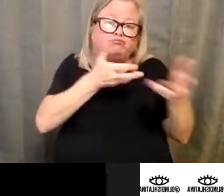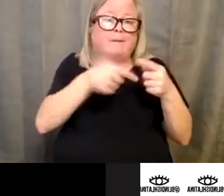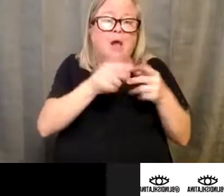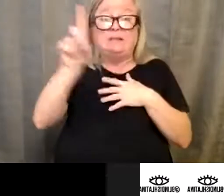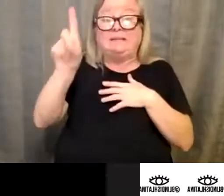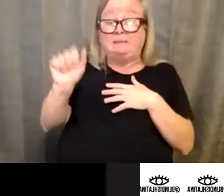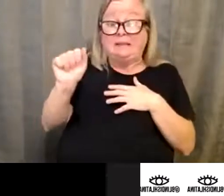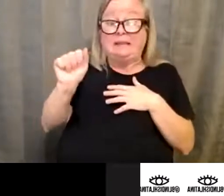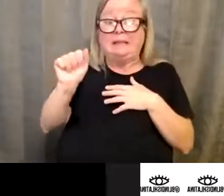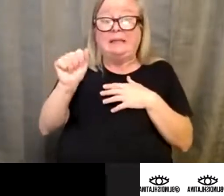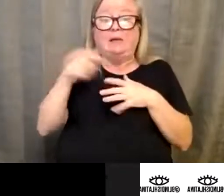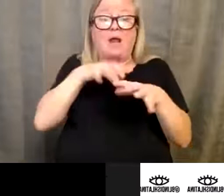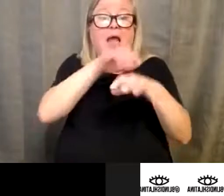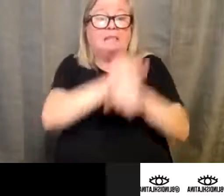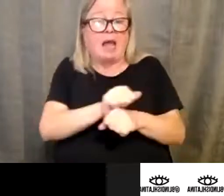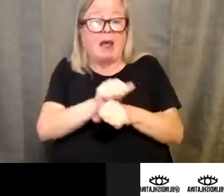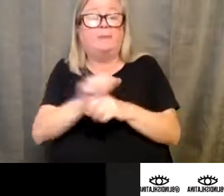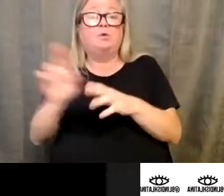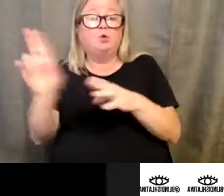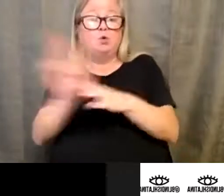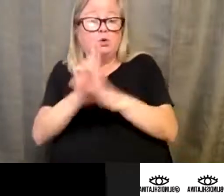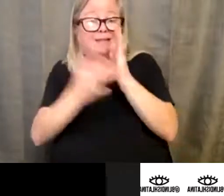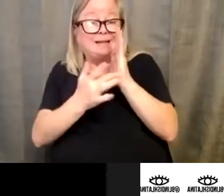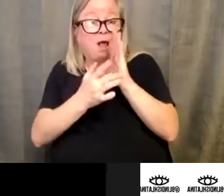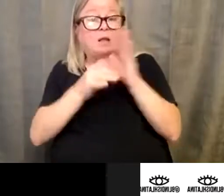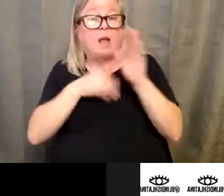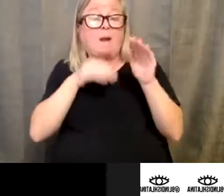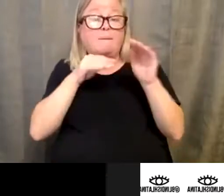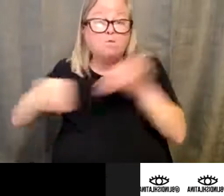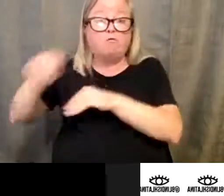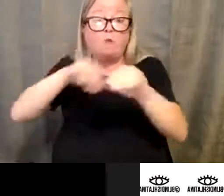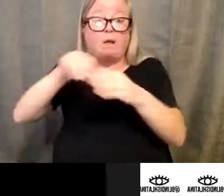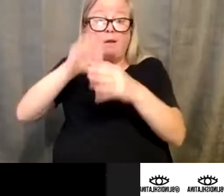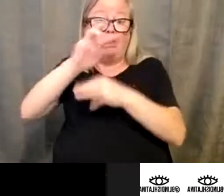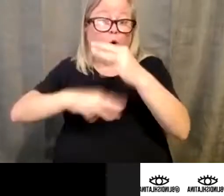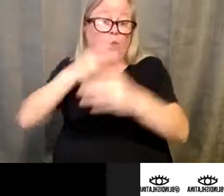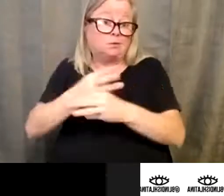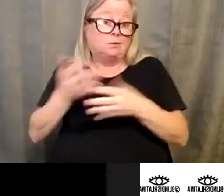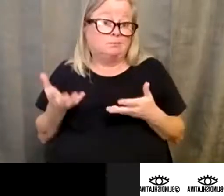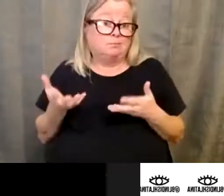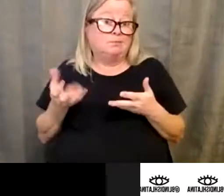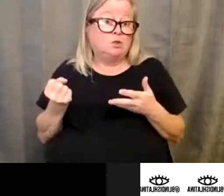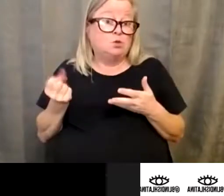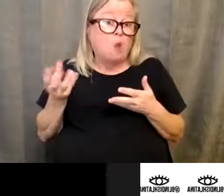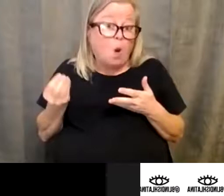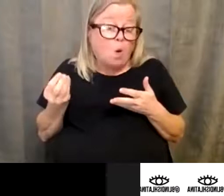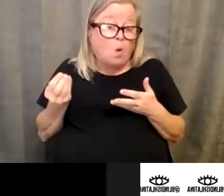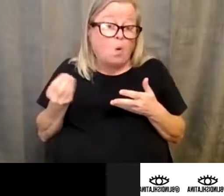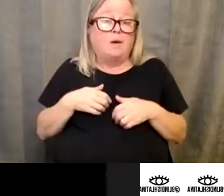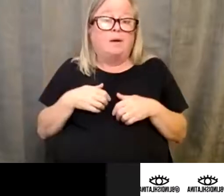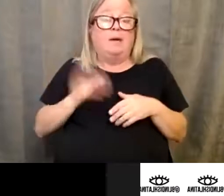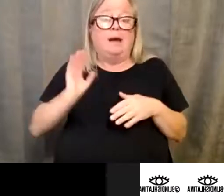adapt, use technology, and move around in the world. So,